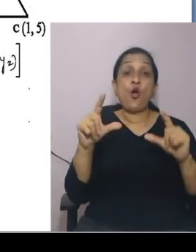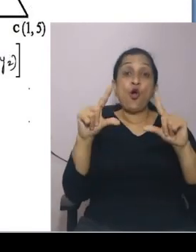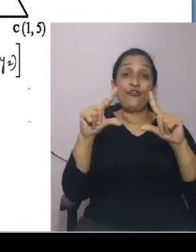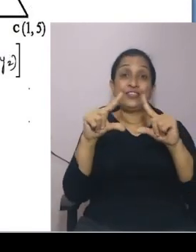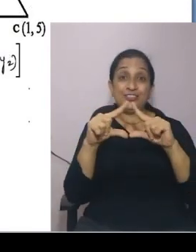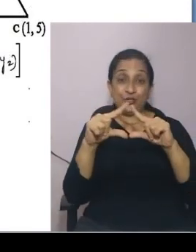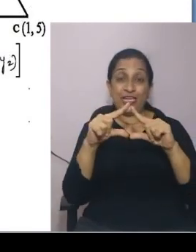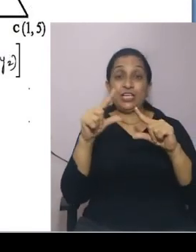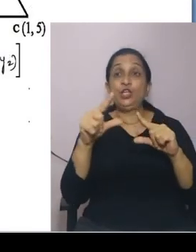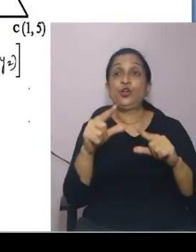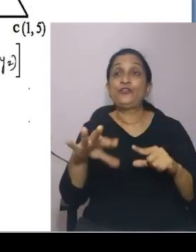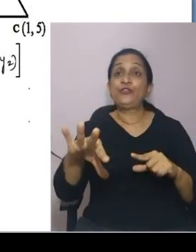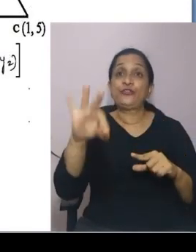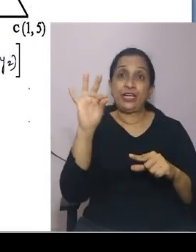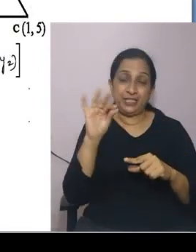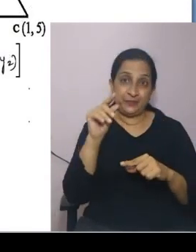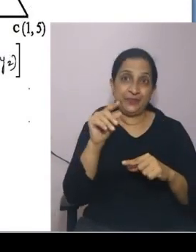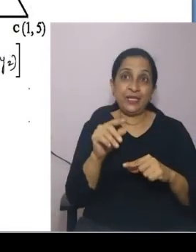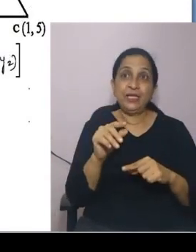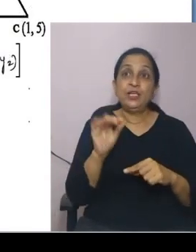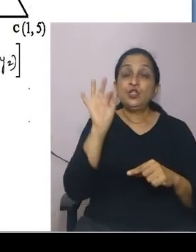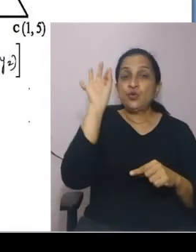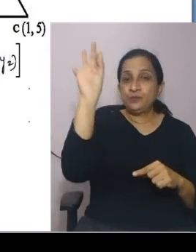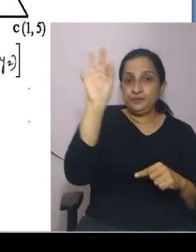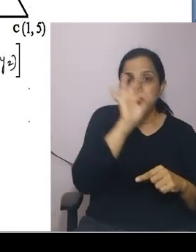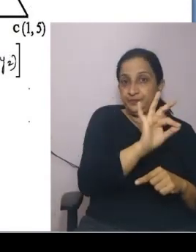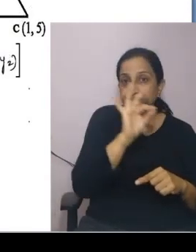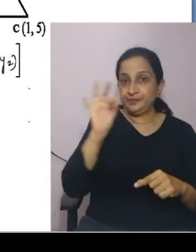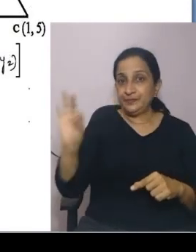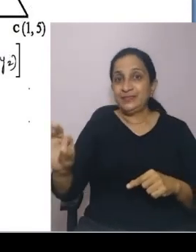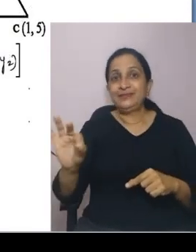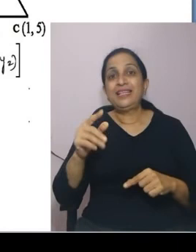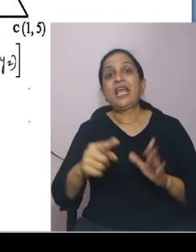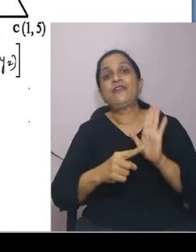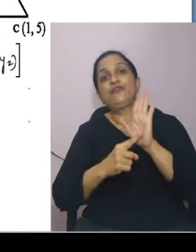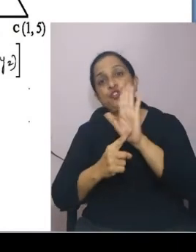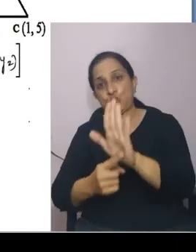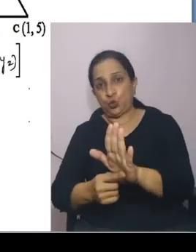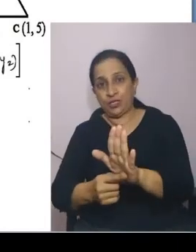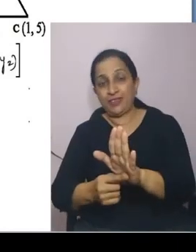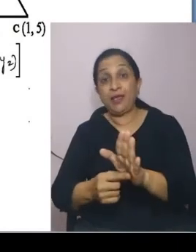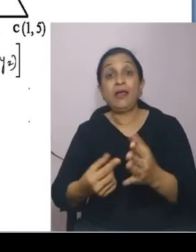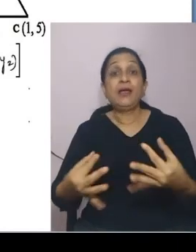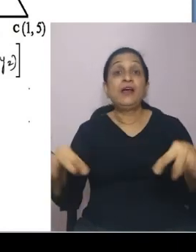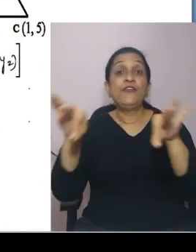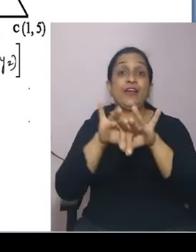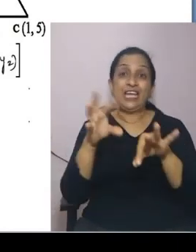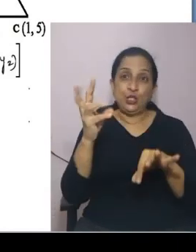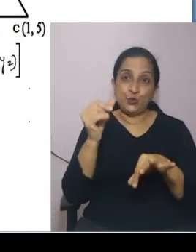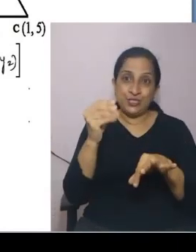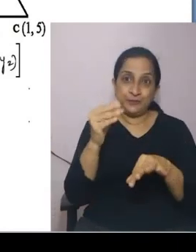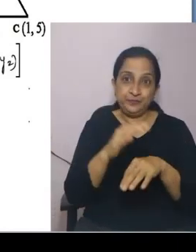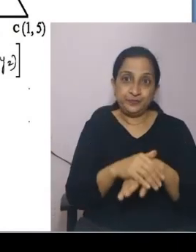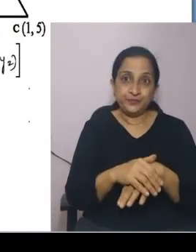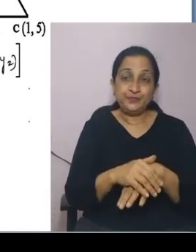from coordinate geometry. These are the 3 vertices of the triangle.